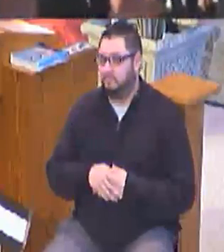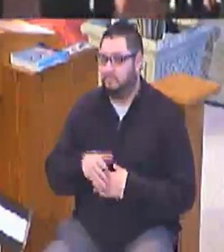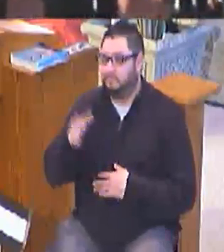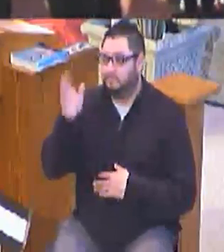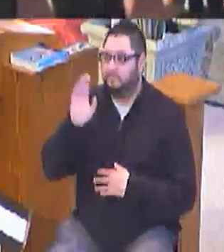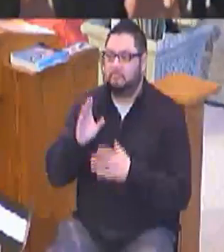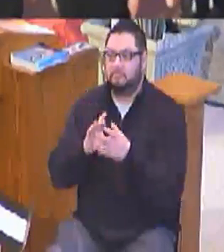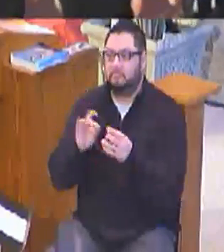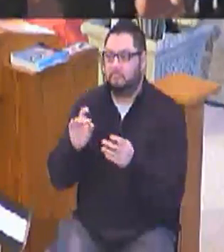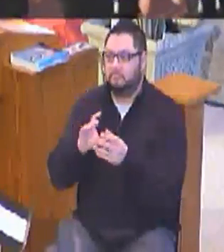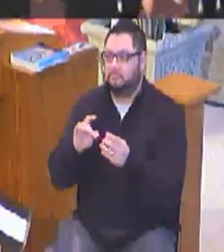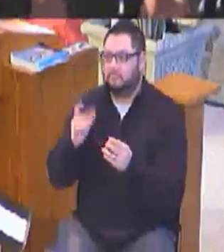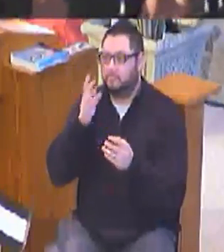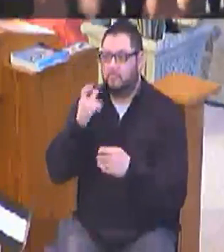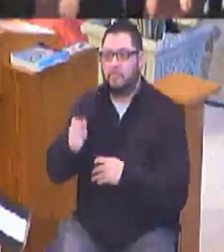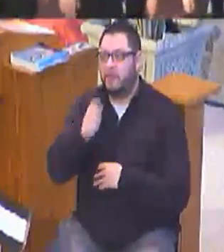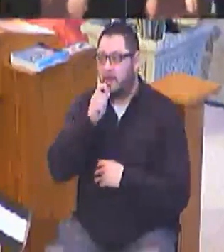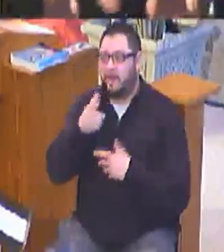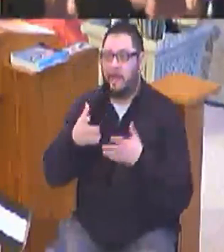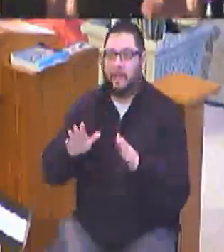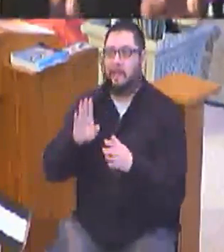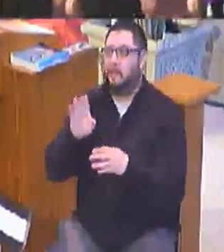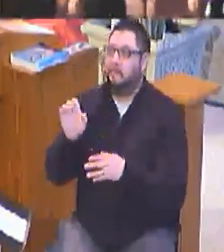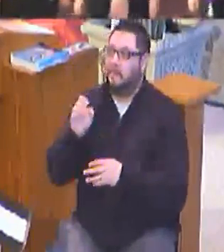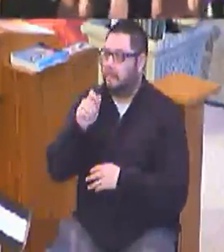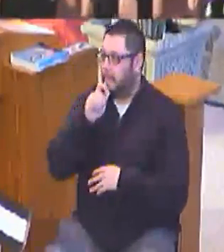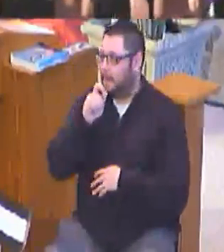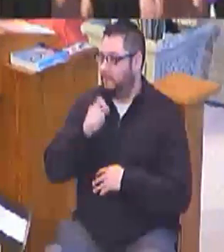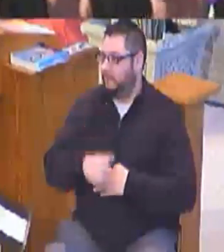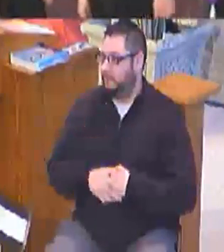God said, let there be microphone. Yeah.